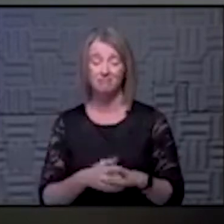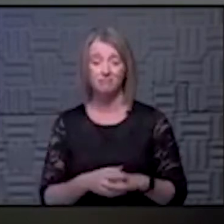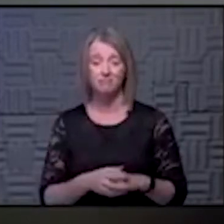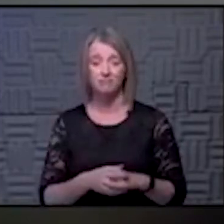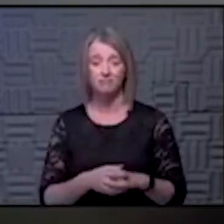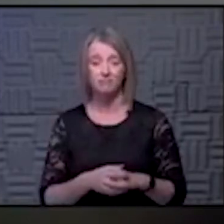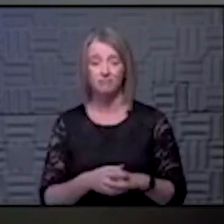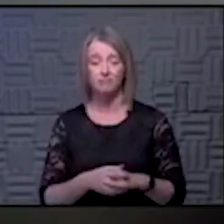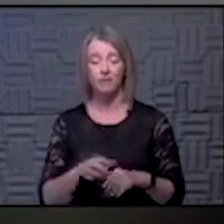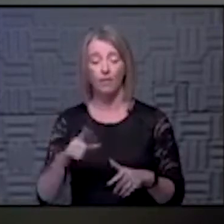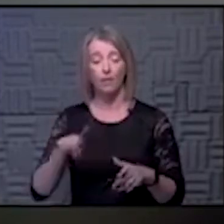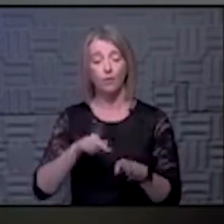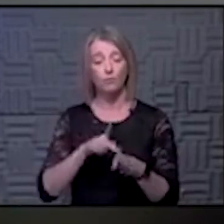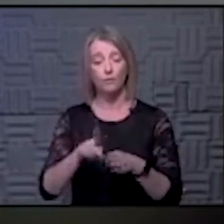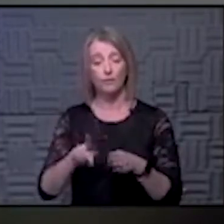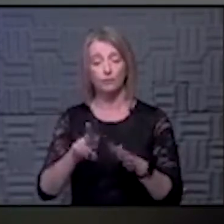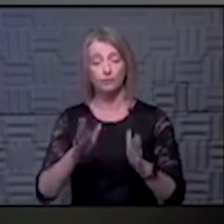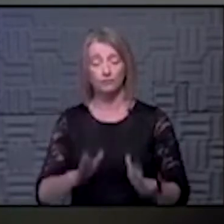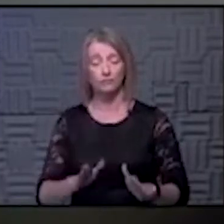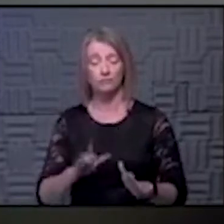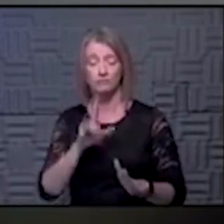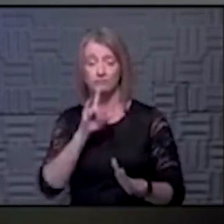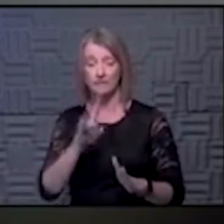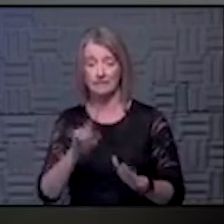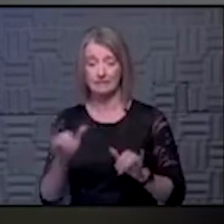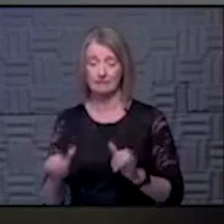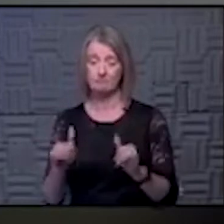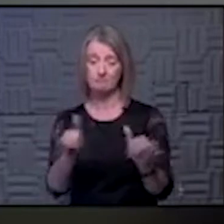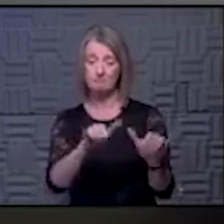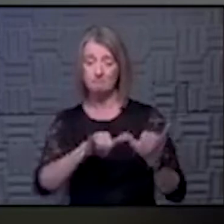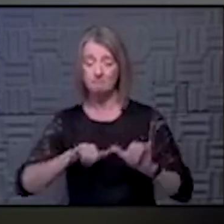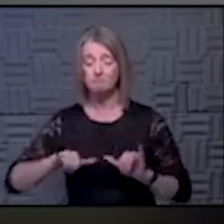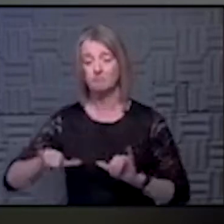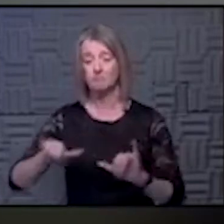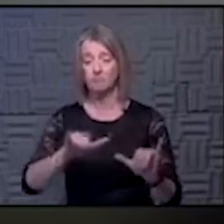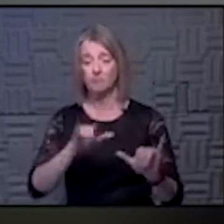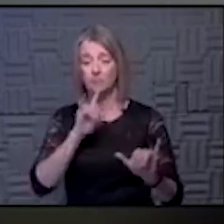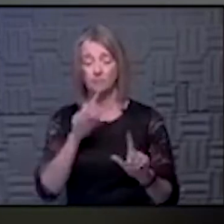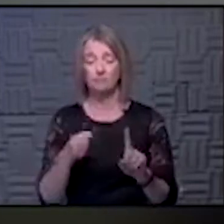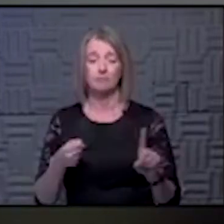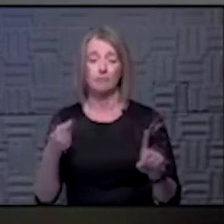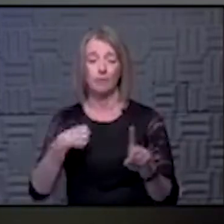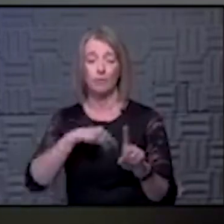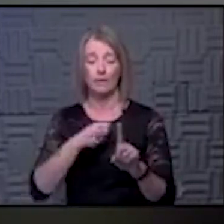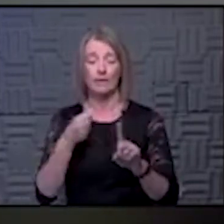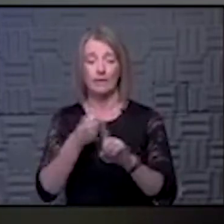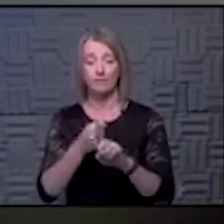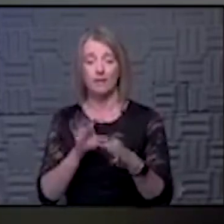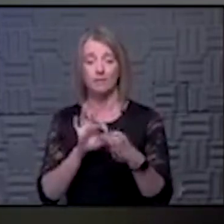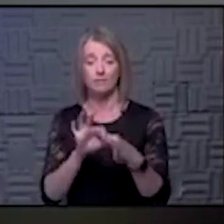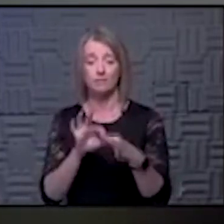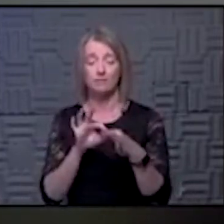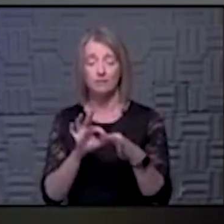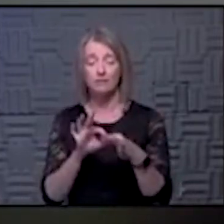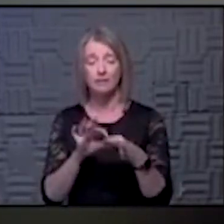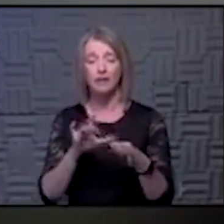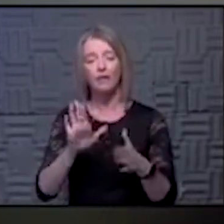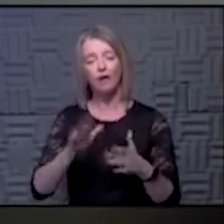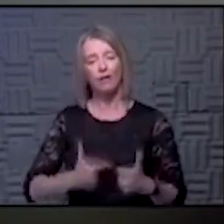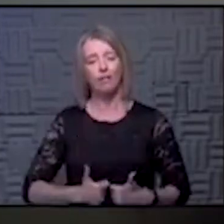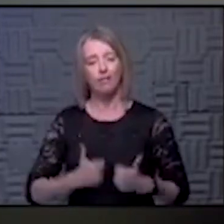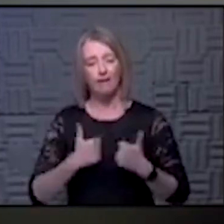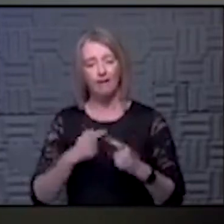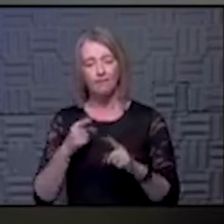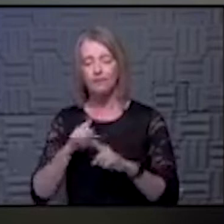diverse, really are all kind of the same. They impact our relationships. They're lifestyles. They're not